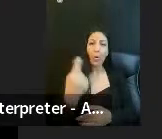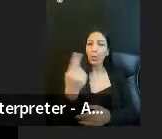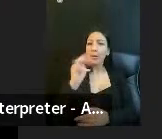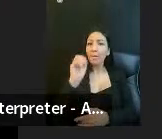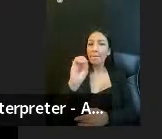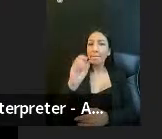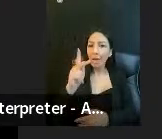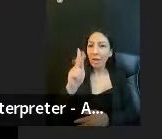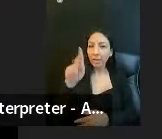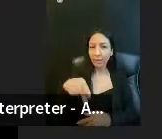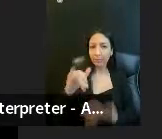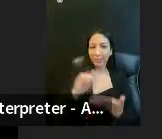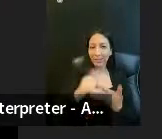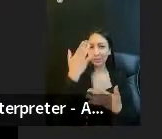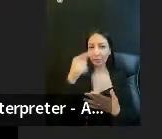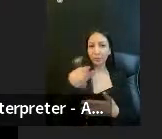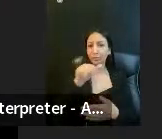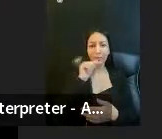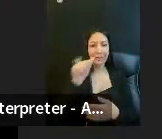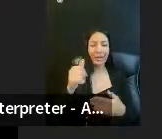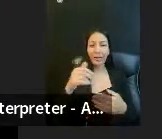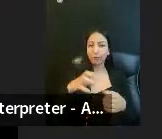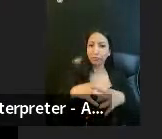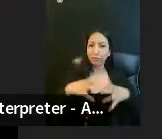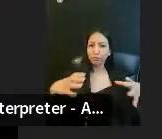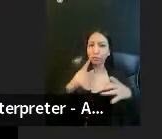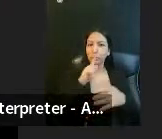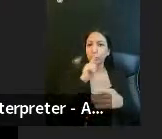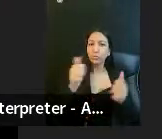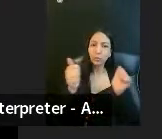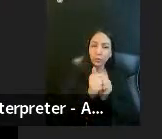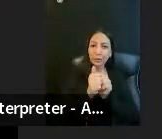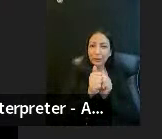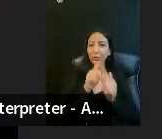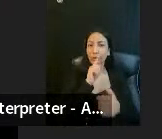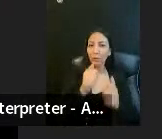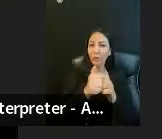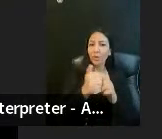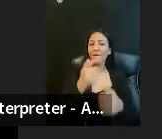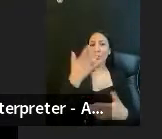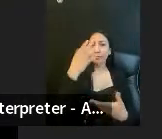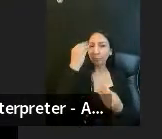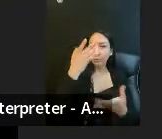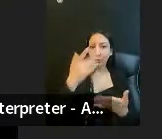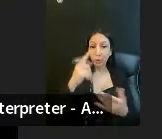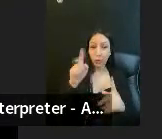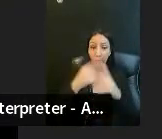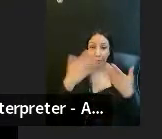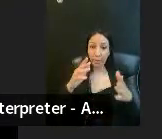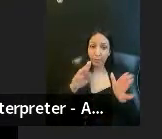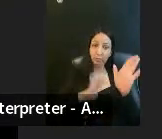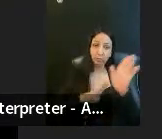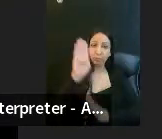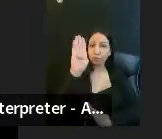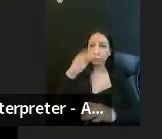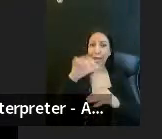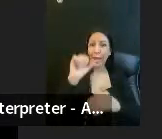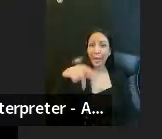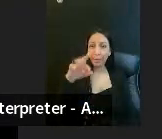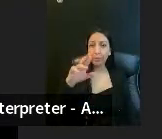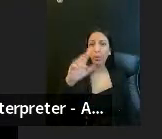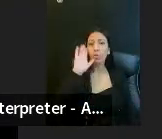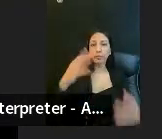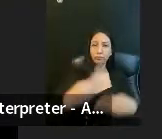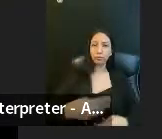which is why the data tables aren't populated with actual data yet. But of course, once the data tool is fully launched in April, these will be